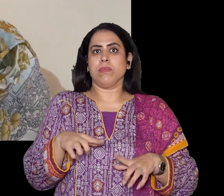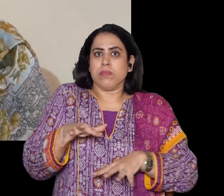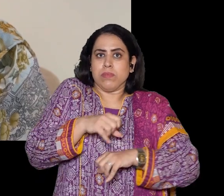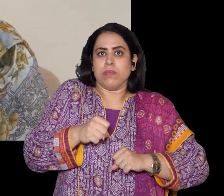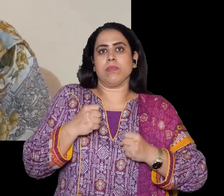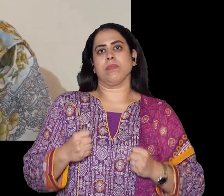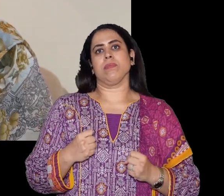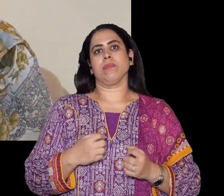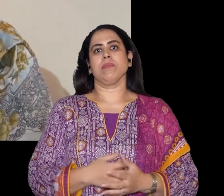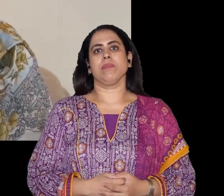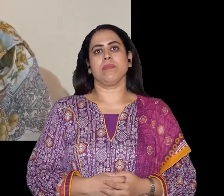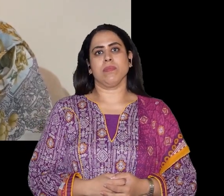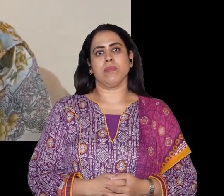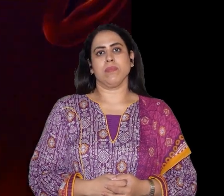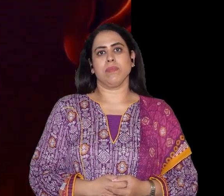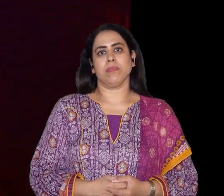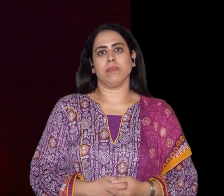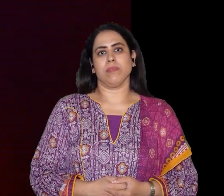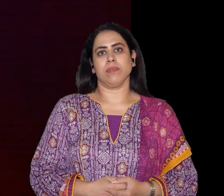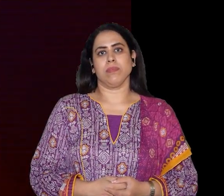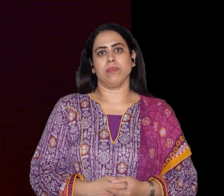good control of your health.